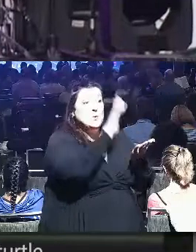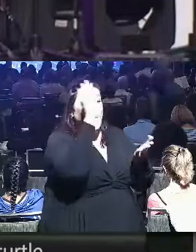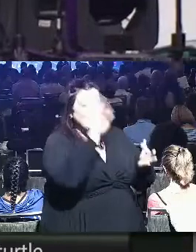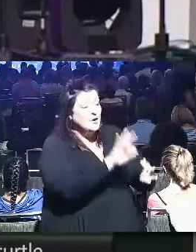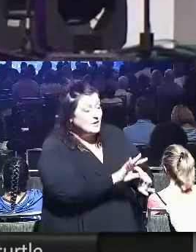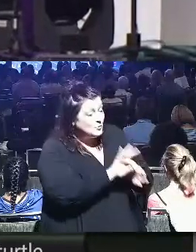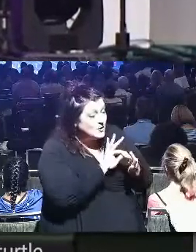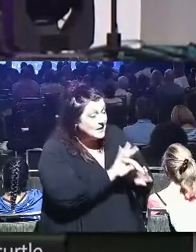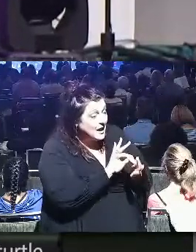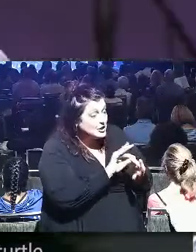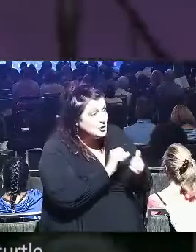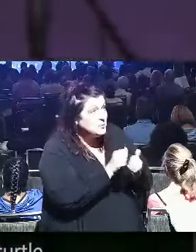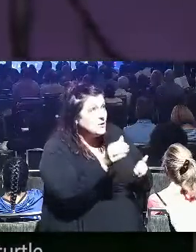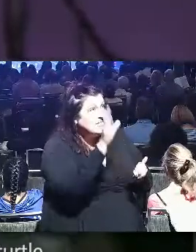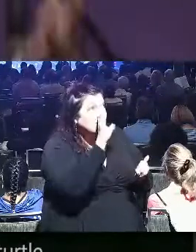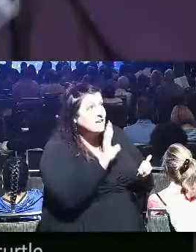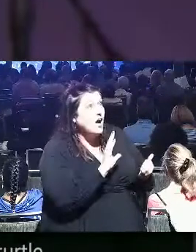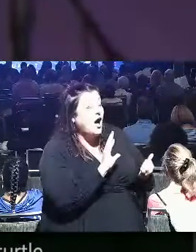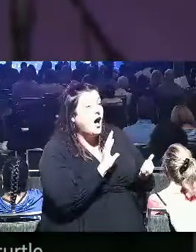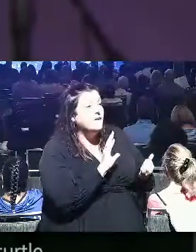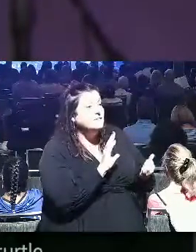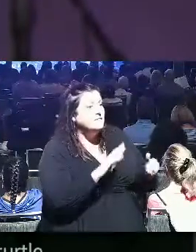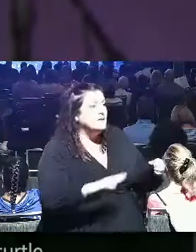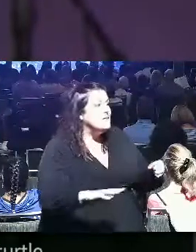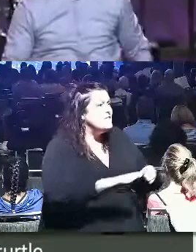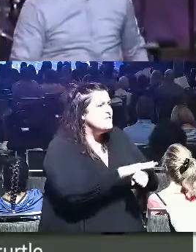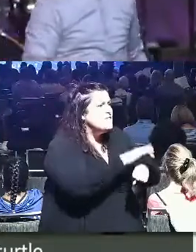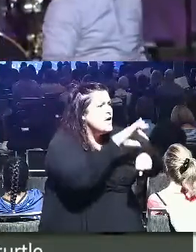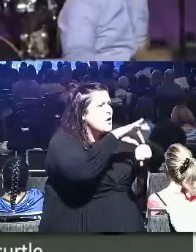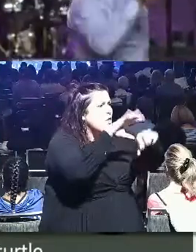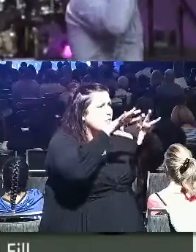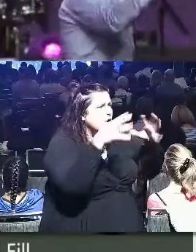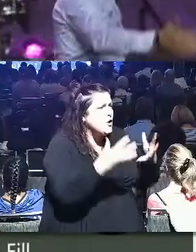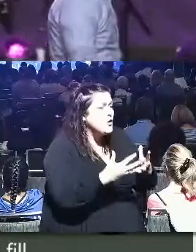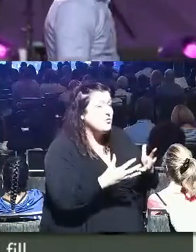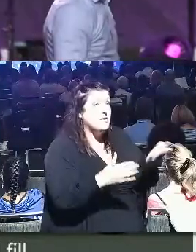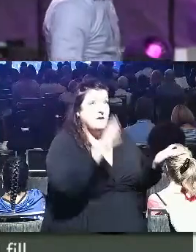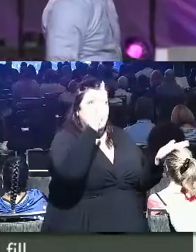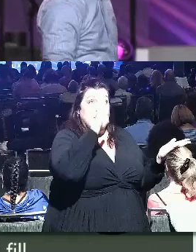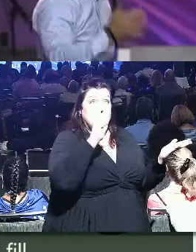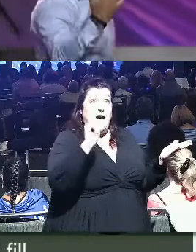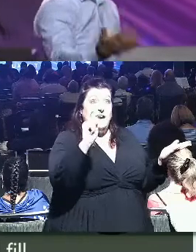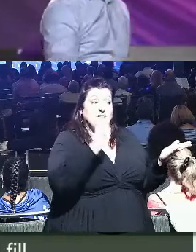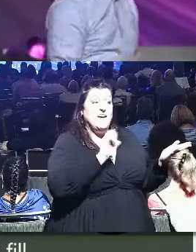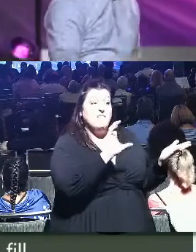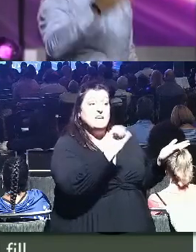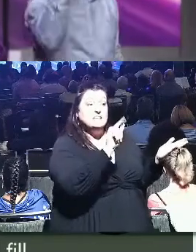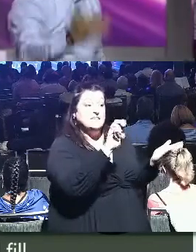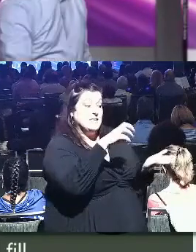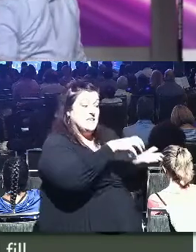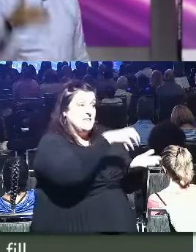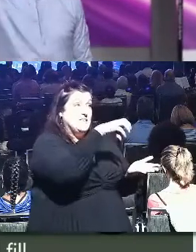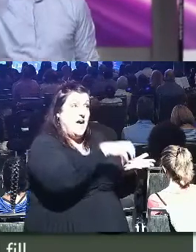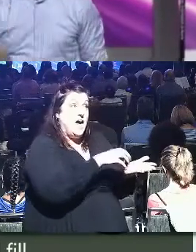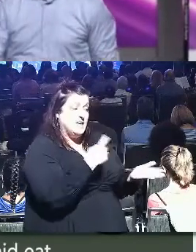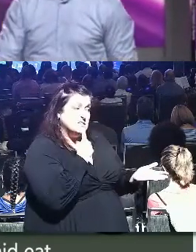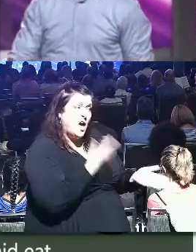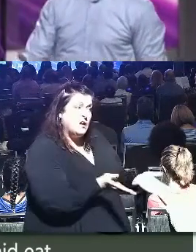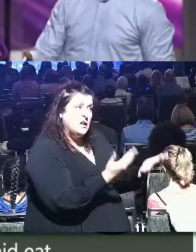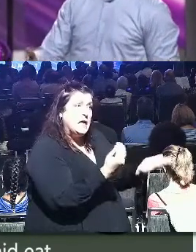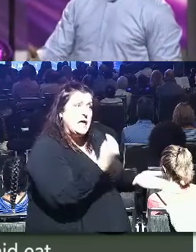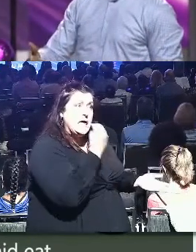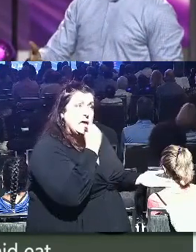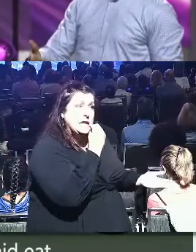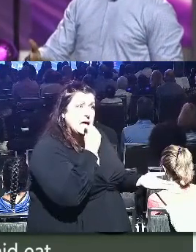intimate relationship with God. Fill the earth. I was thinking if God gave us a piece of cake and said, eat it, we'd know exactly what he was